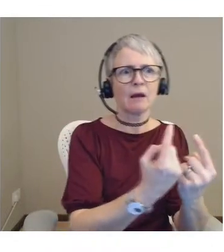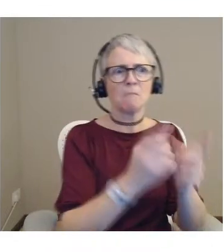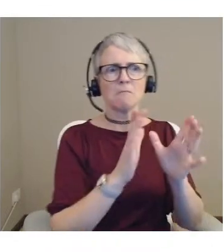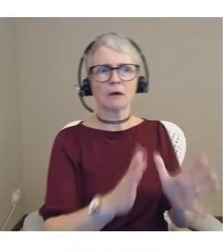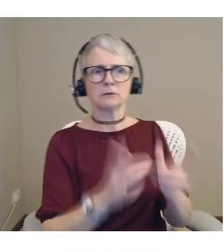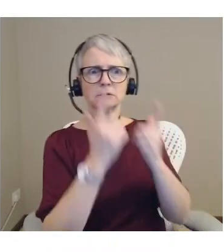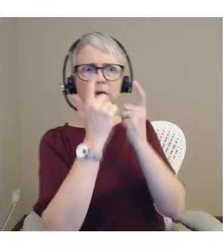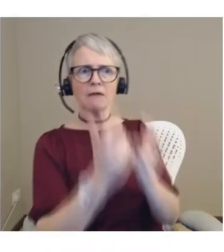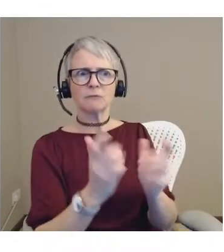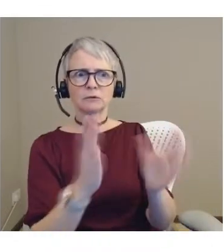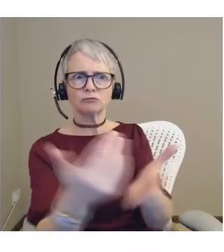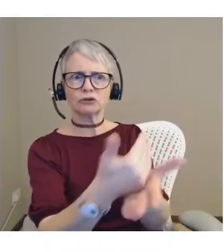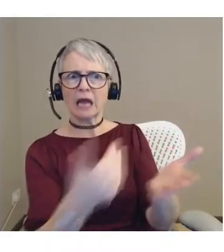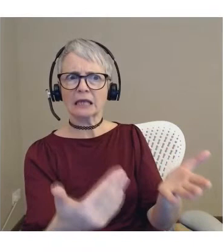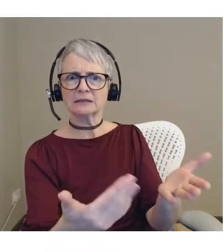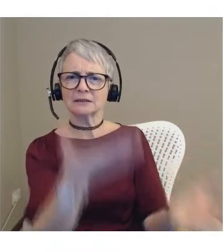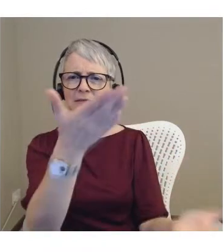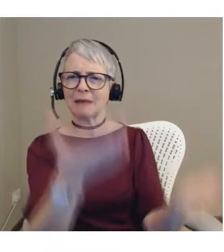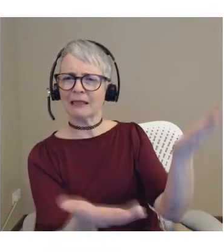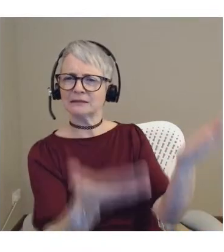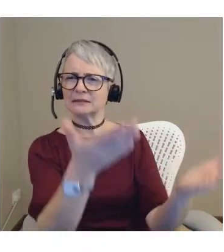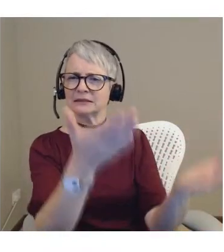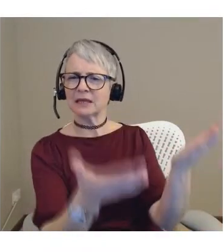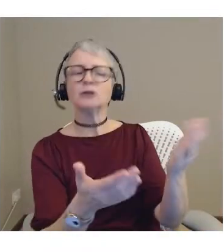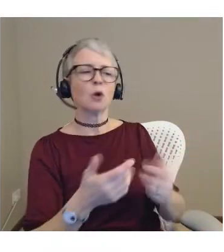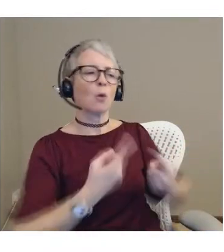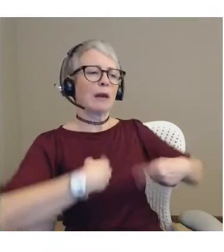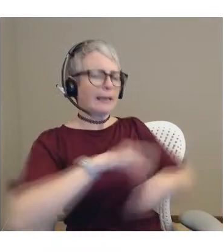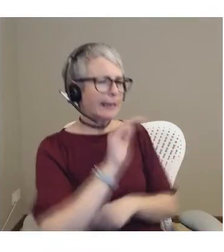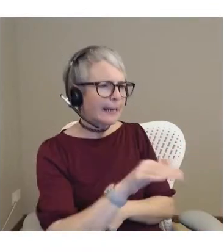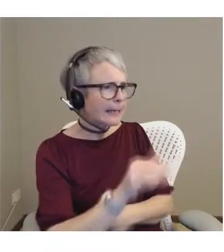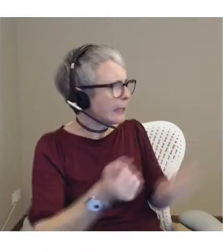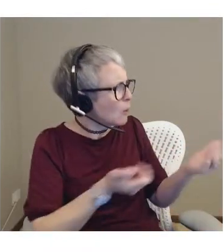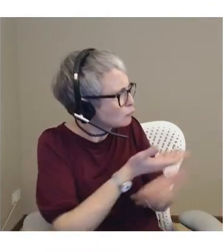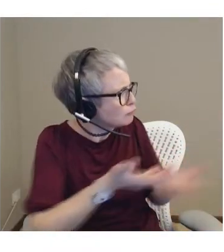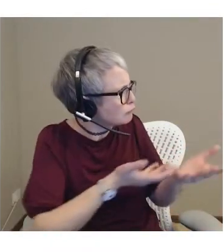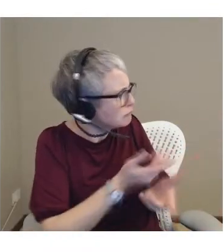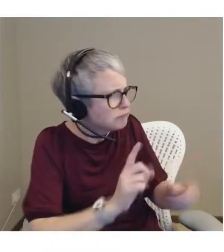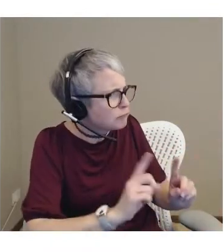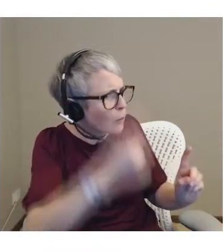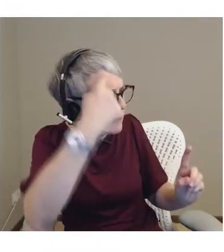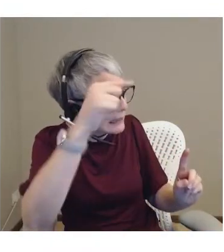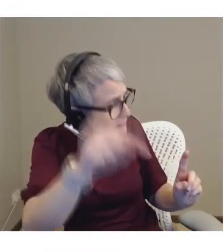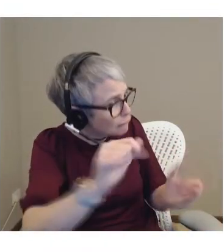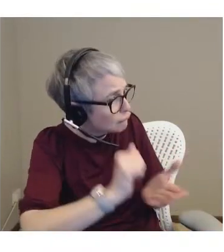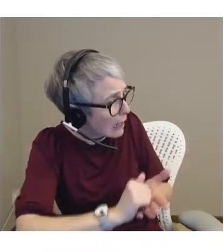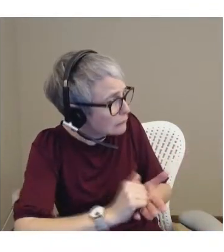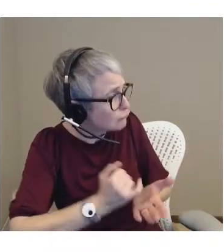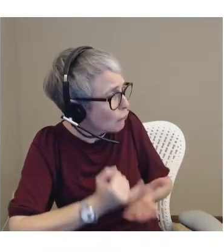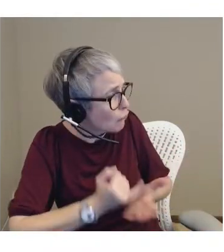the balance, the right place was incredibly important.